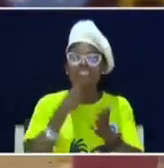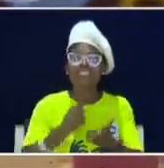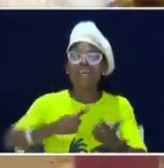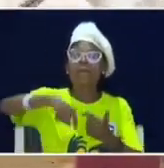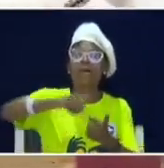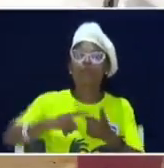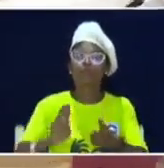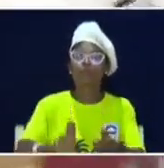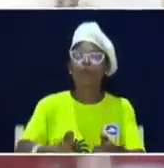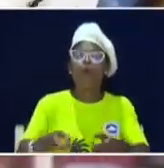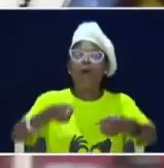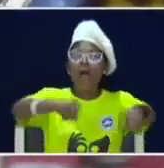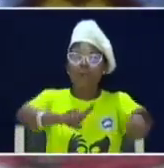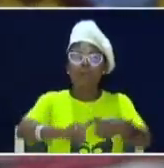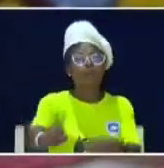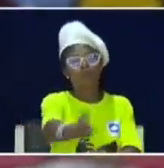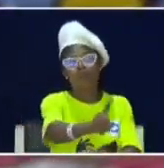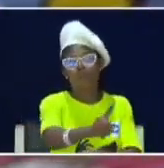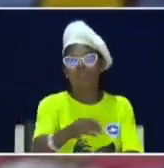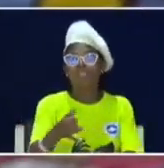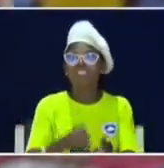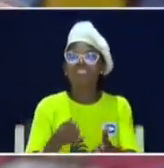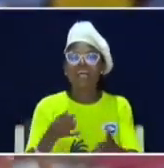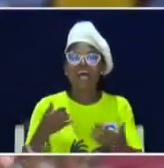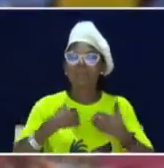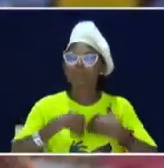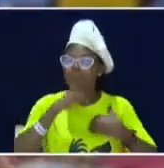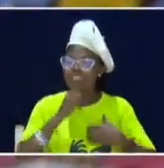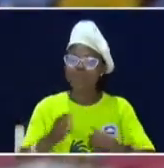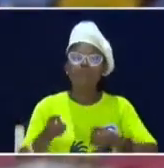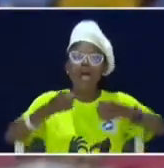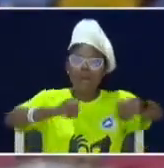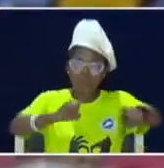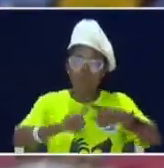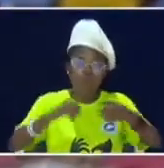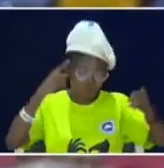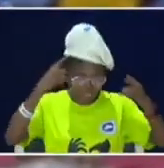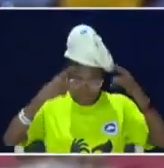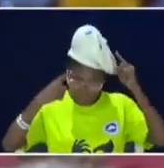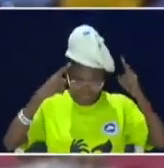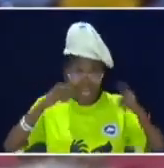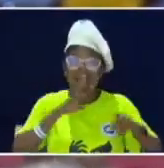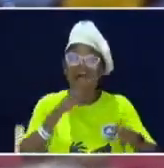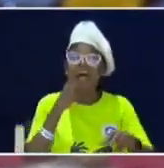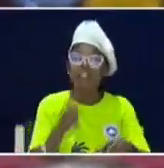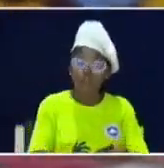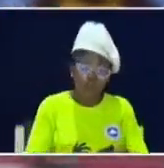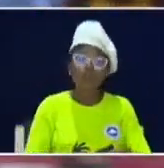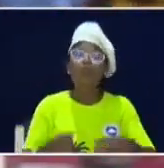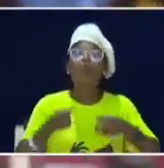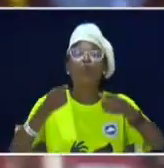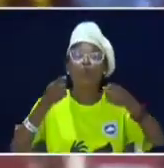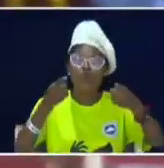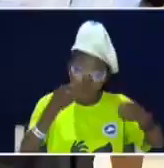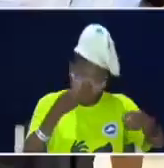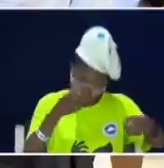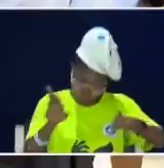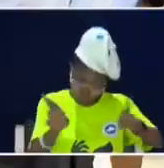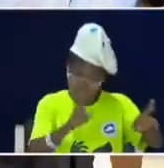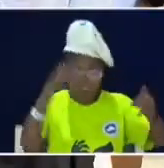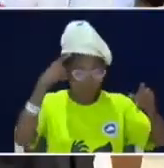it has not come to our heart, neither has it even happened to our imaginations. Are you even ready for the top? Ask somebody, are you ready for the